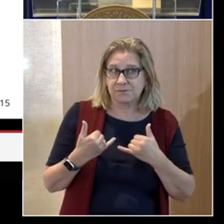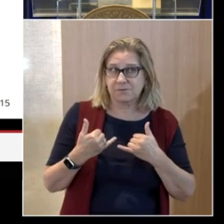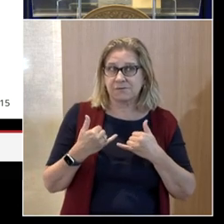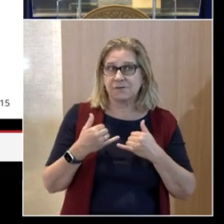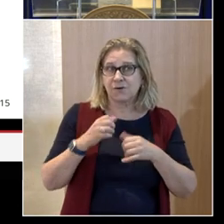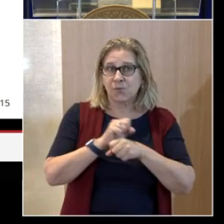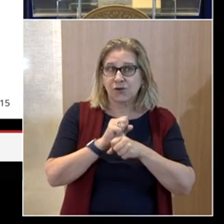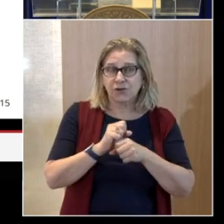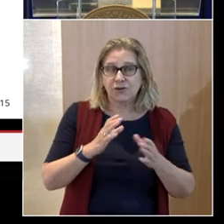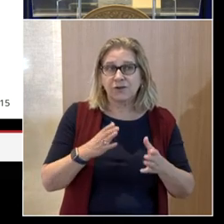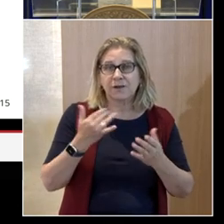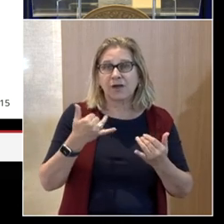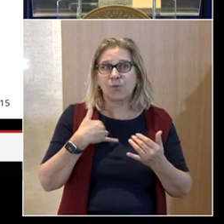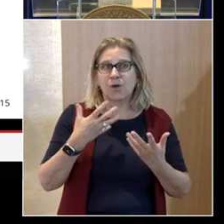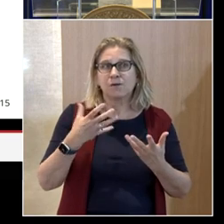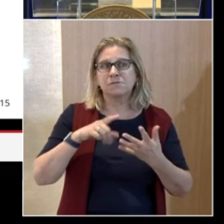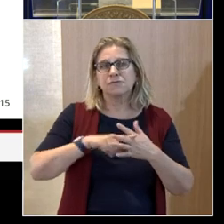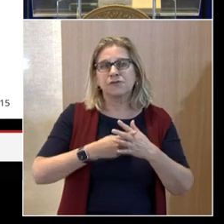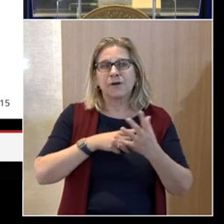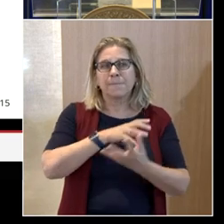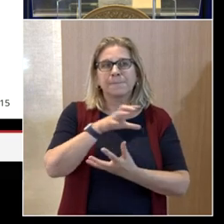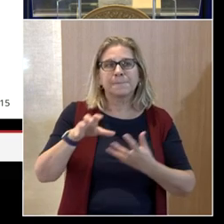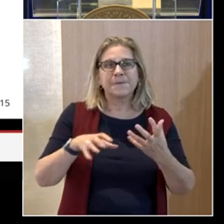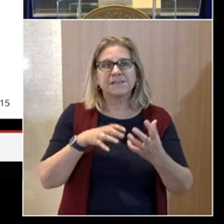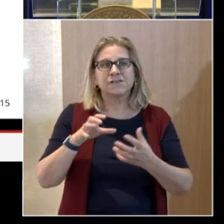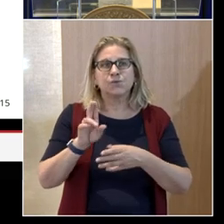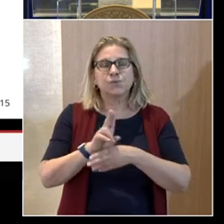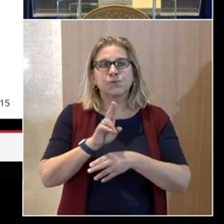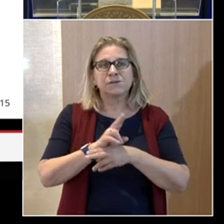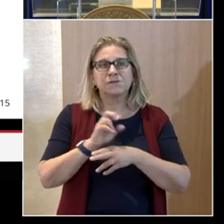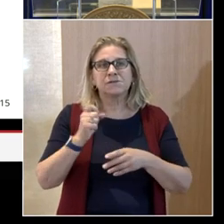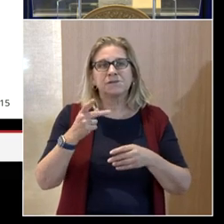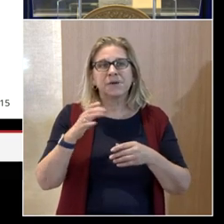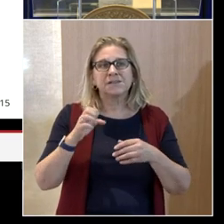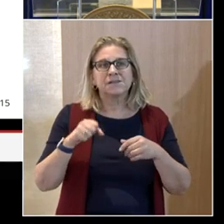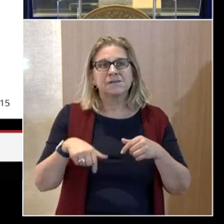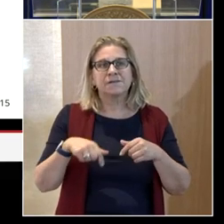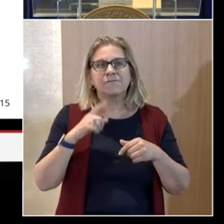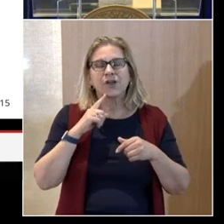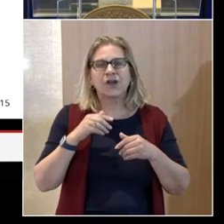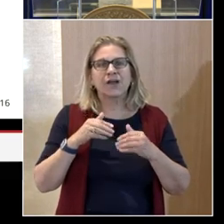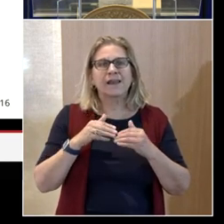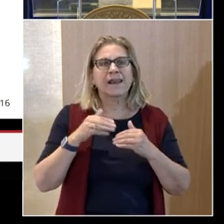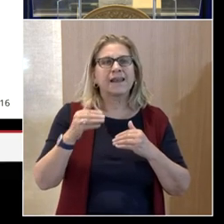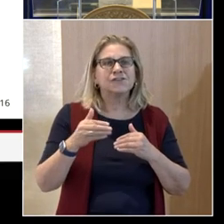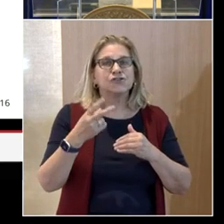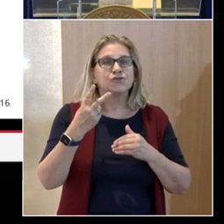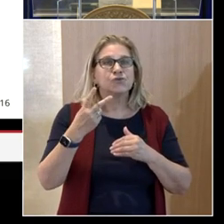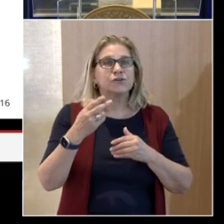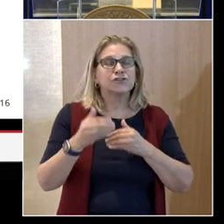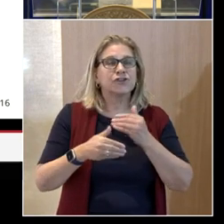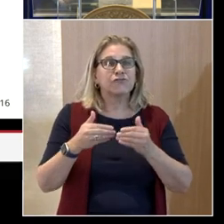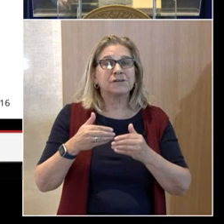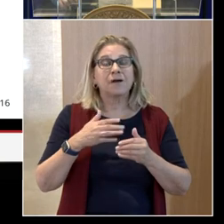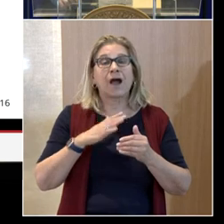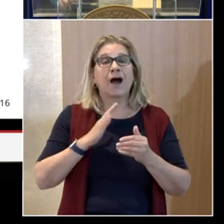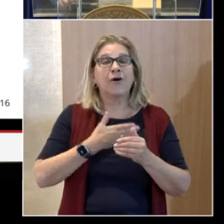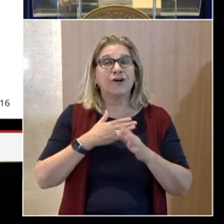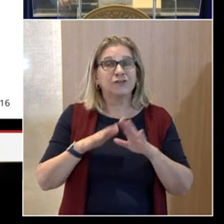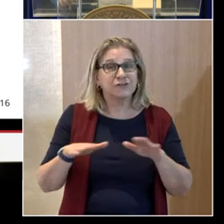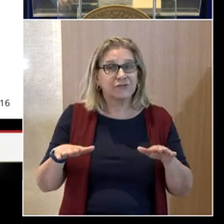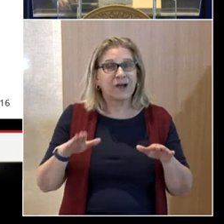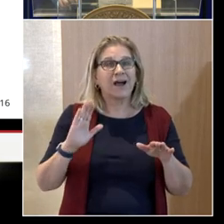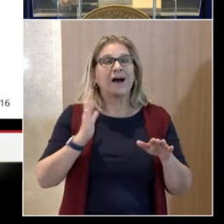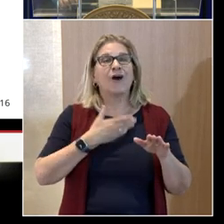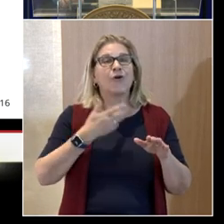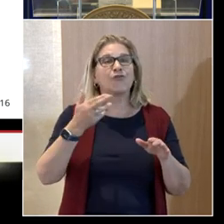for the next generation or two. For our children, our grandchildren. So I think that is what we're excited to do, and that's why we need everybody here to think